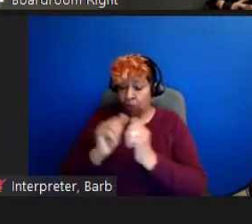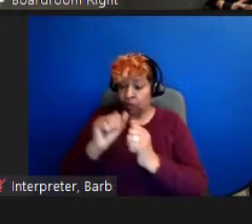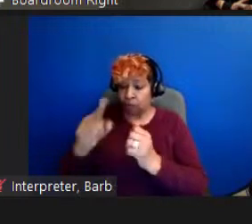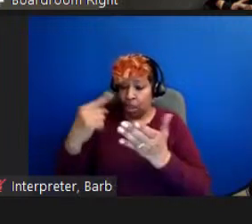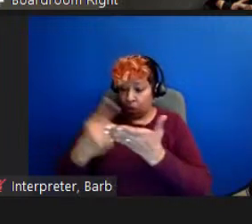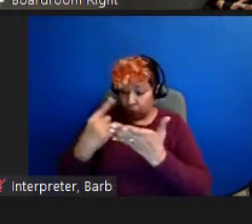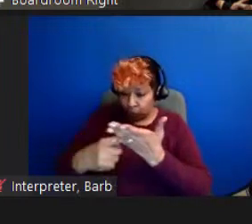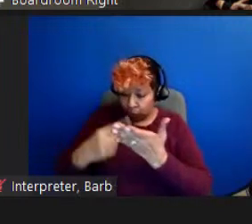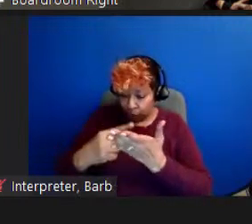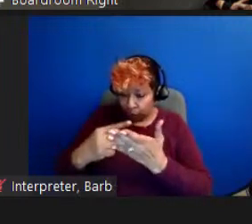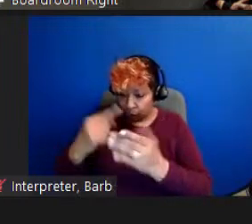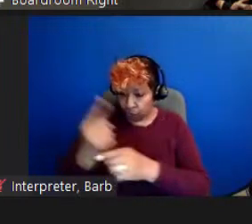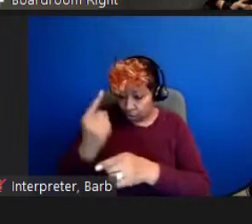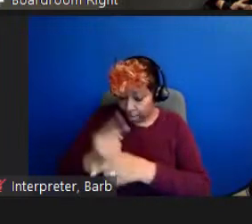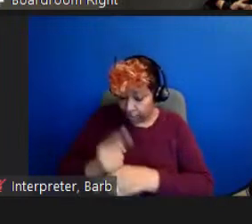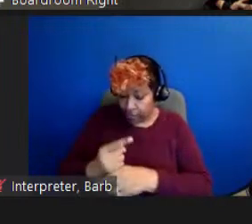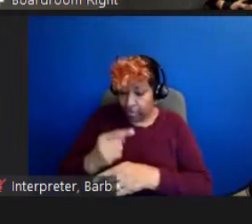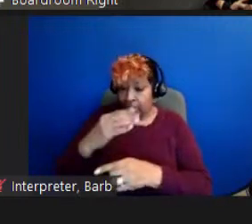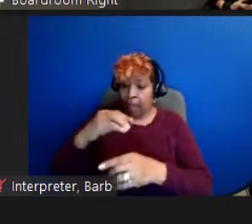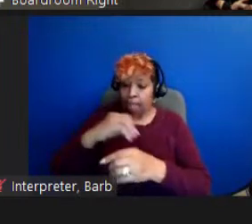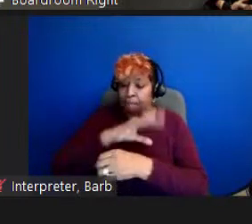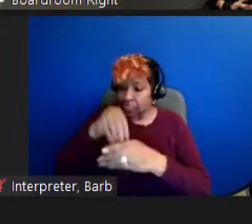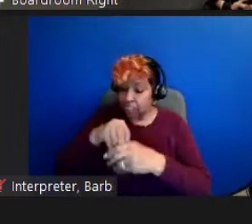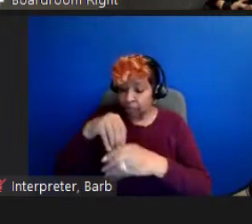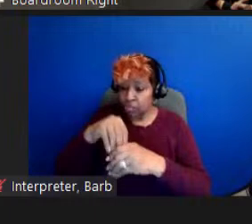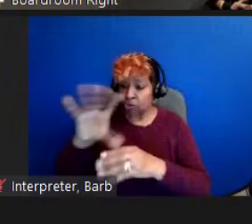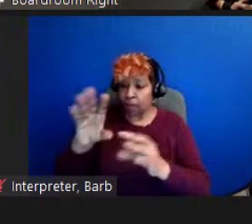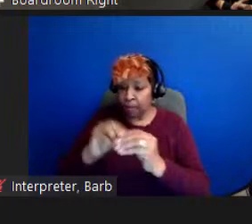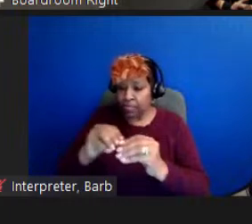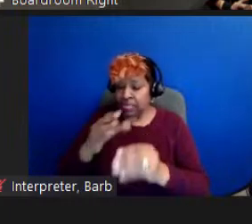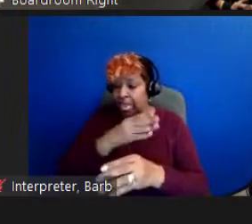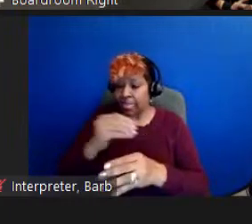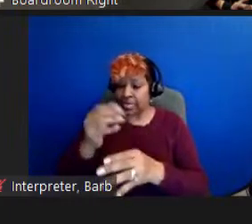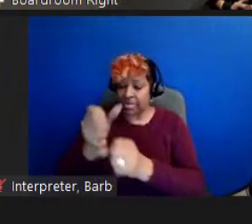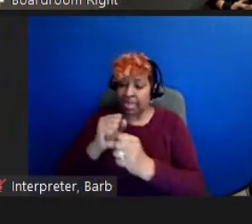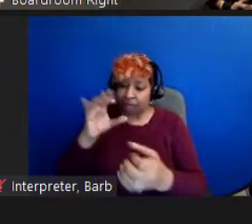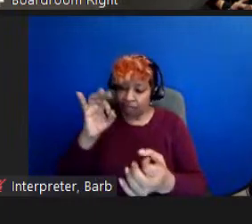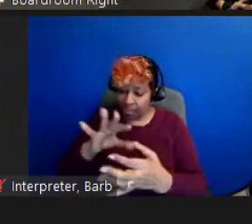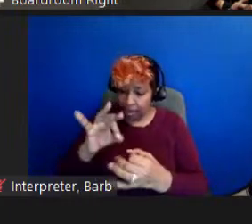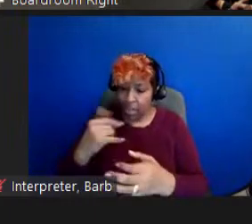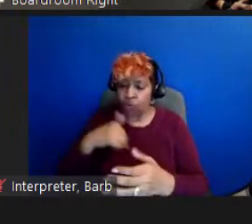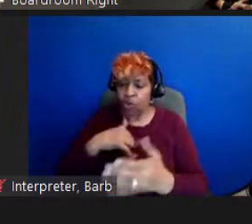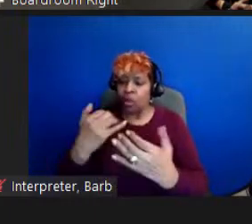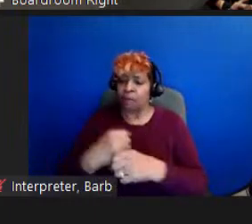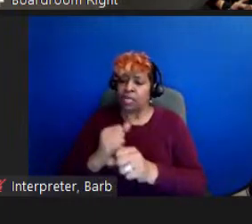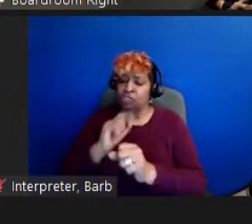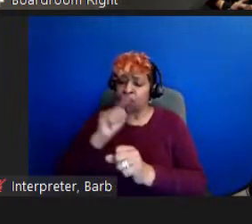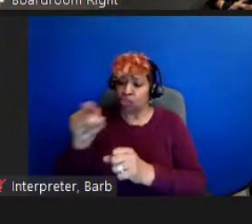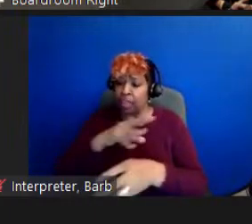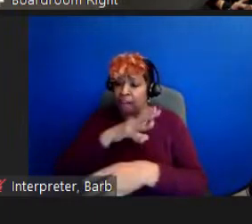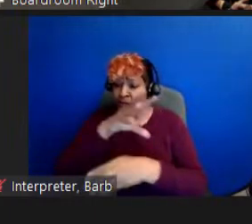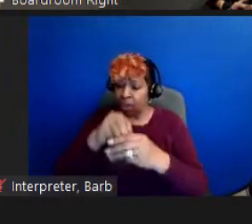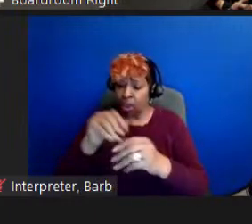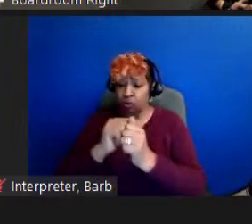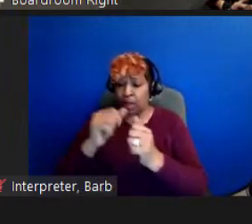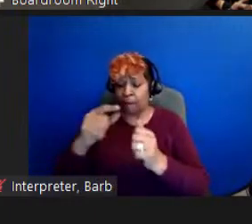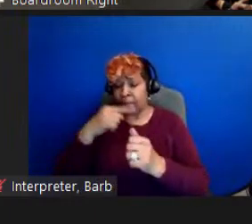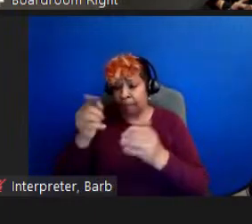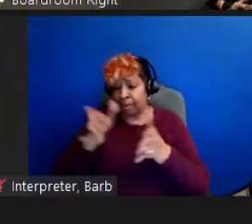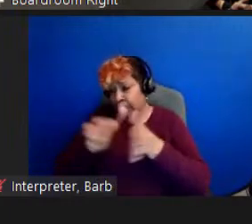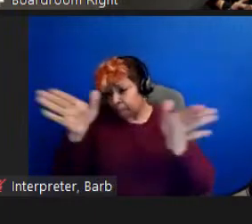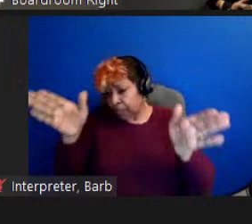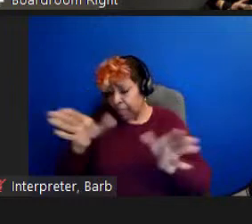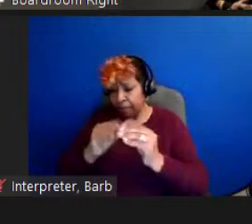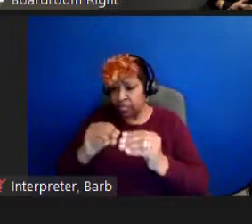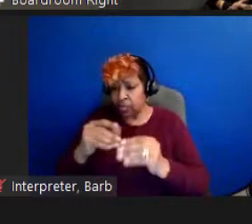meetings and then getting feedback from you directly. But we'll make sure that you're involved when we have public meetings, so that if you want to drop in and maybe